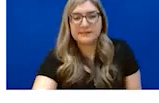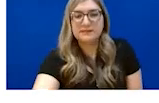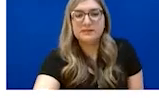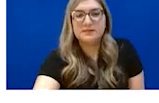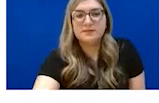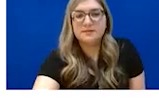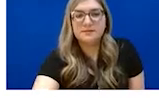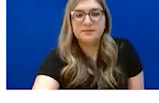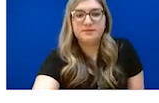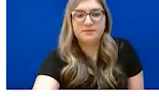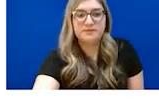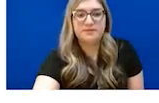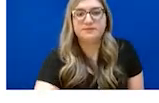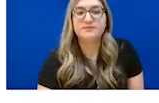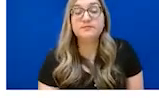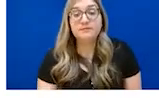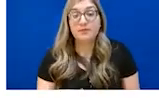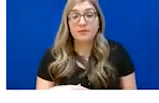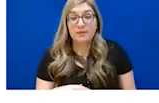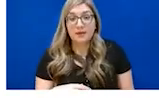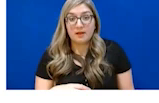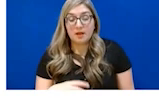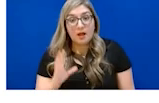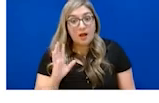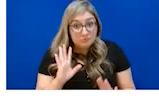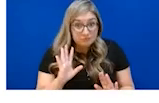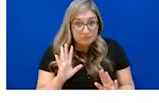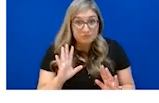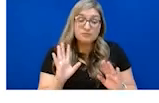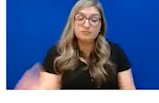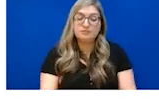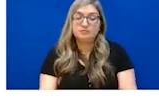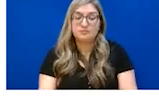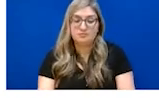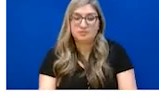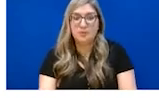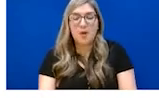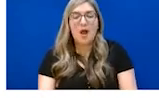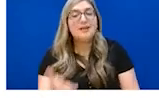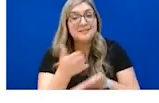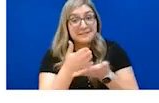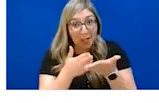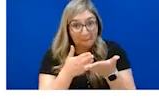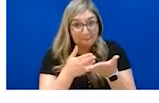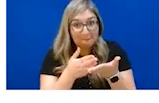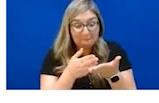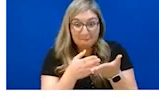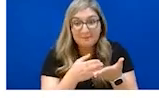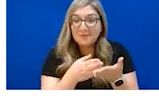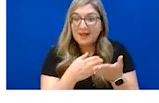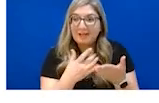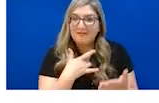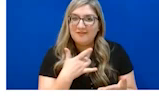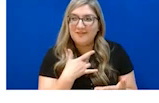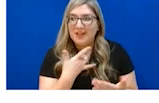However, some faculty have a bad taste in their mouth from that because it was traumatic. And believe it or not,